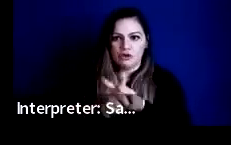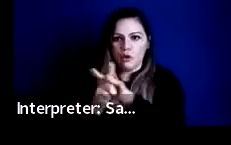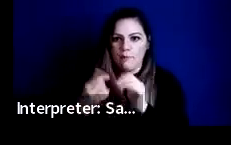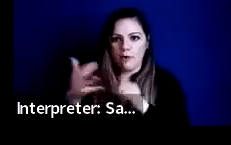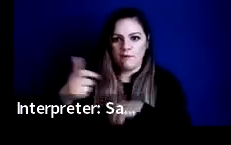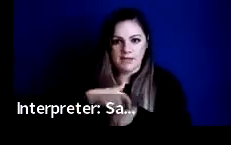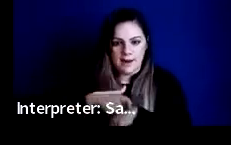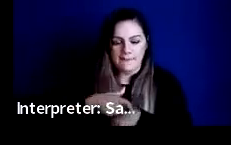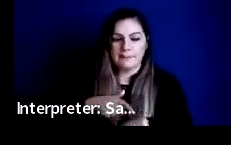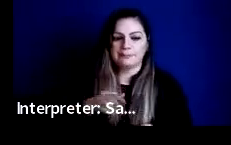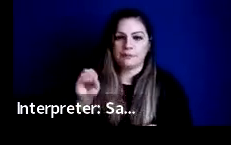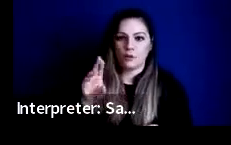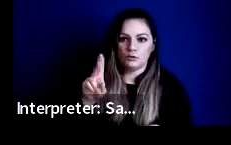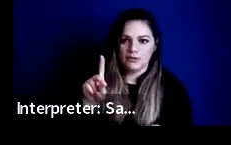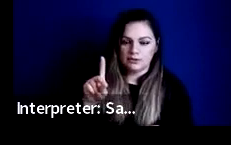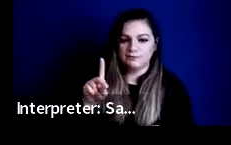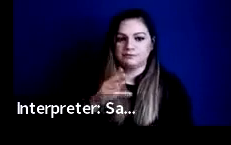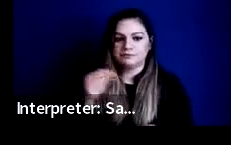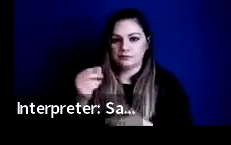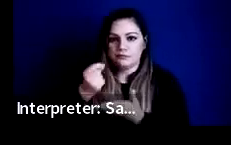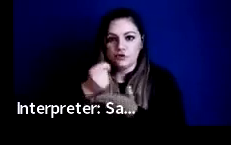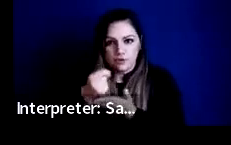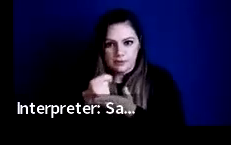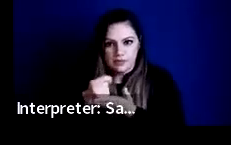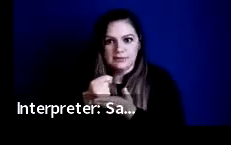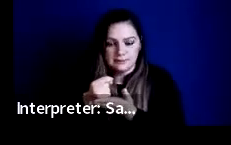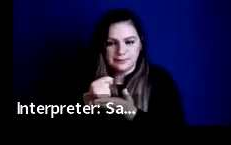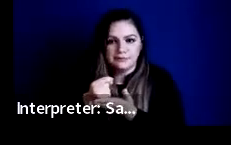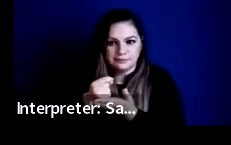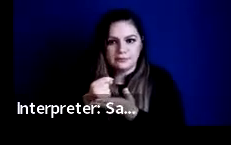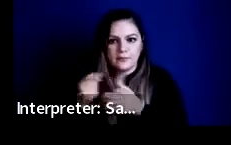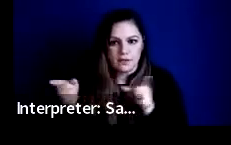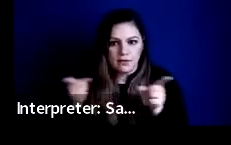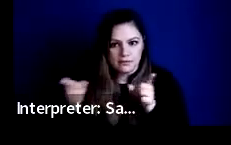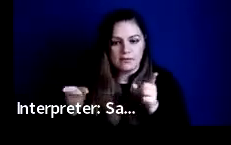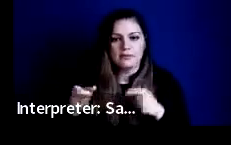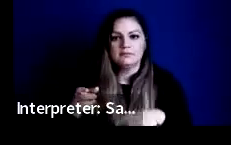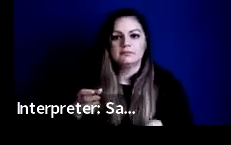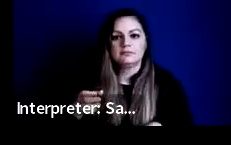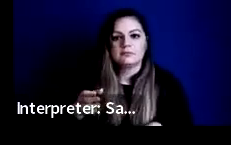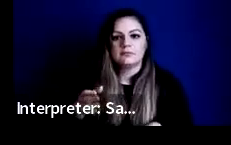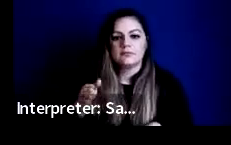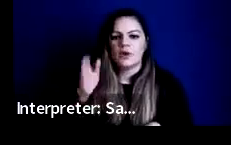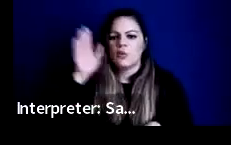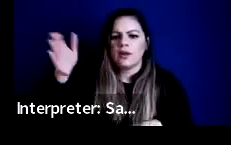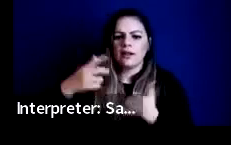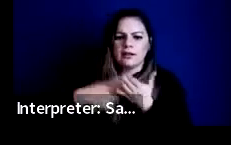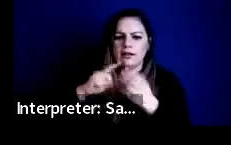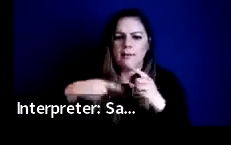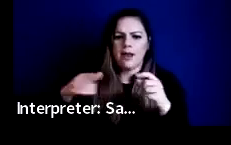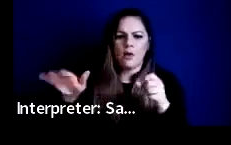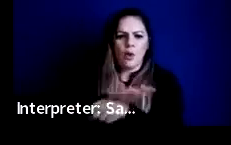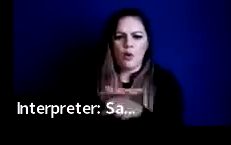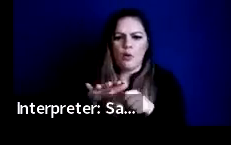OUD and treatment and response. And then we'll look at it from a larger level, like throughout the country, but we'll also